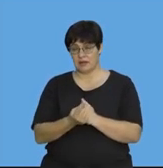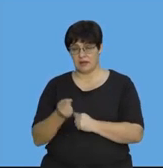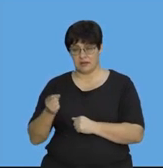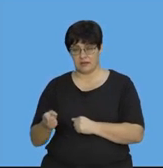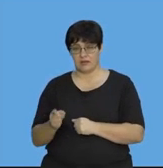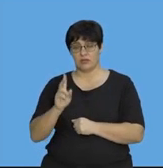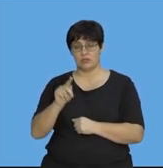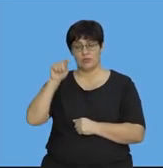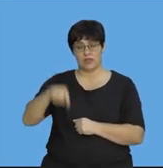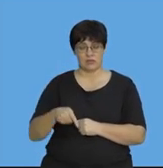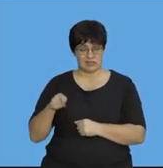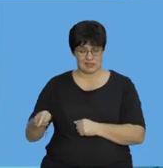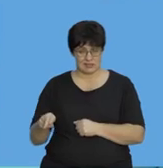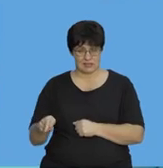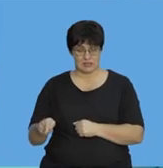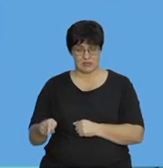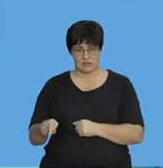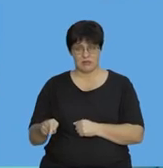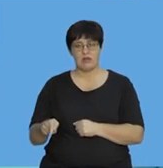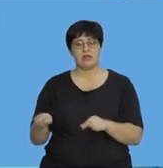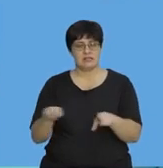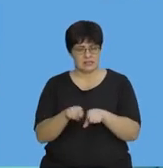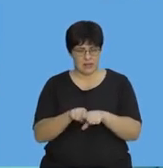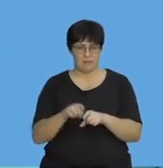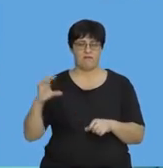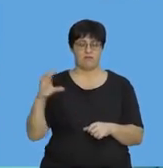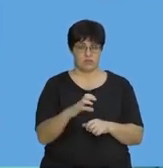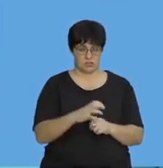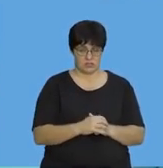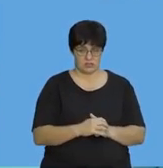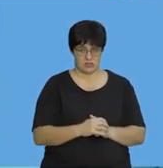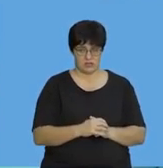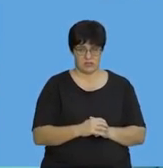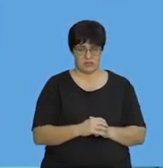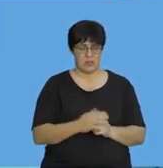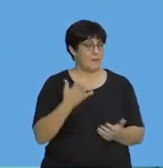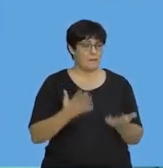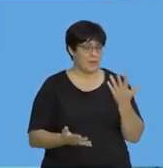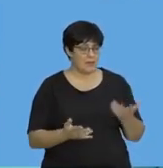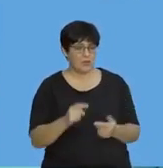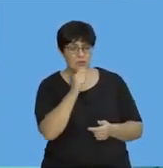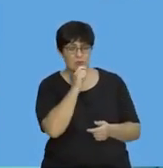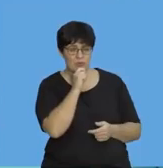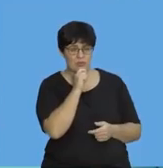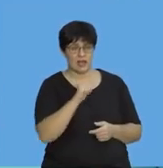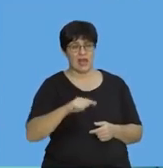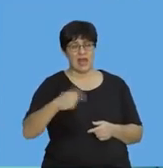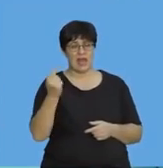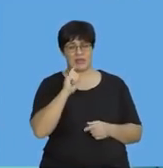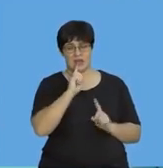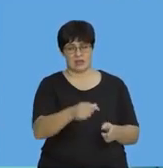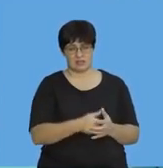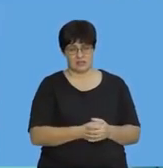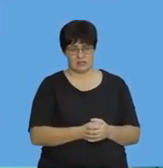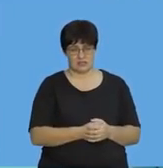So what should happen is the 2,000 kilogram truck should feel the same force. But what if